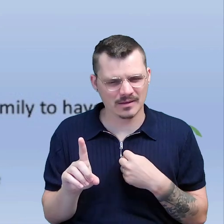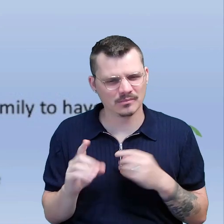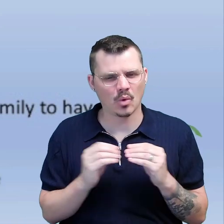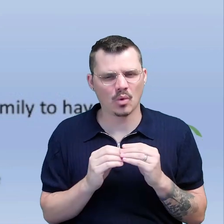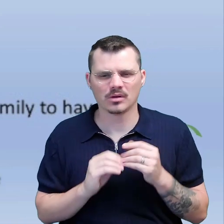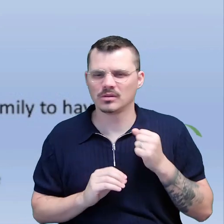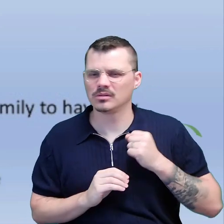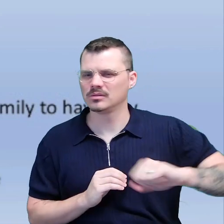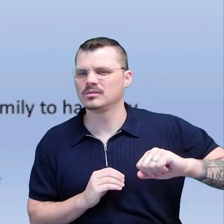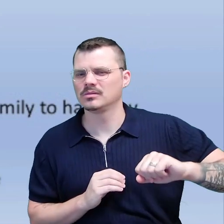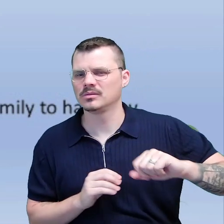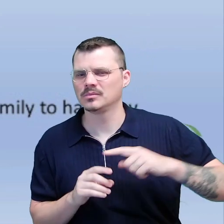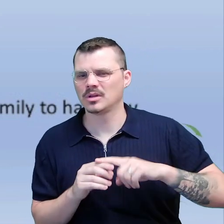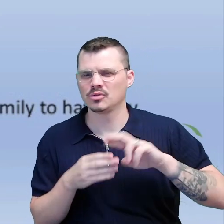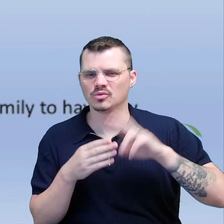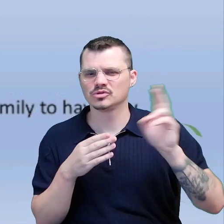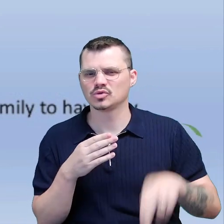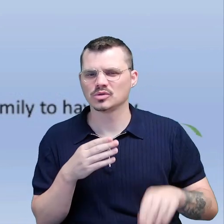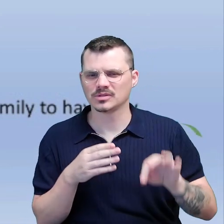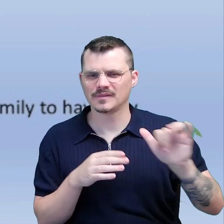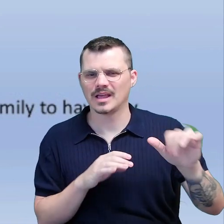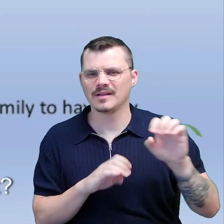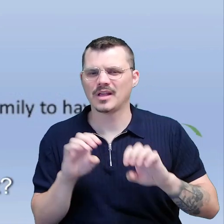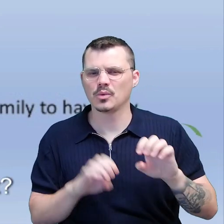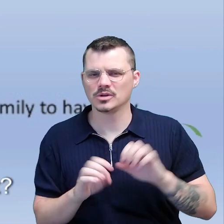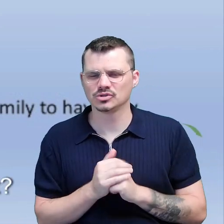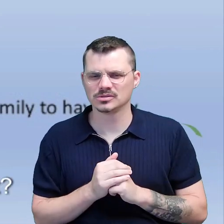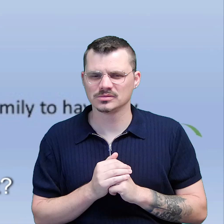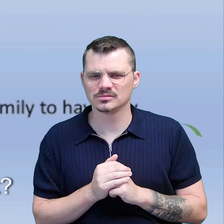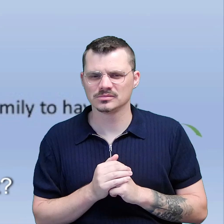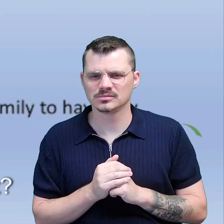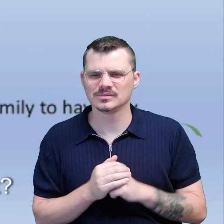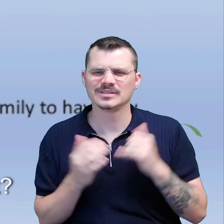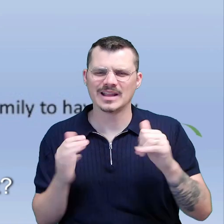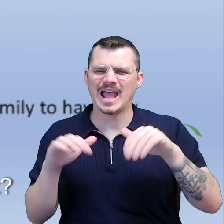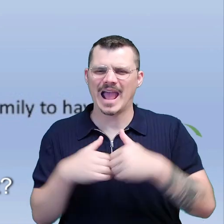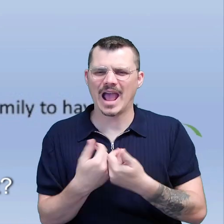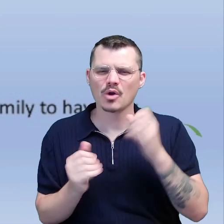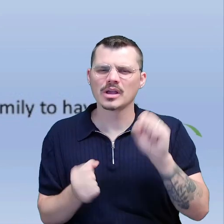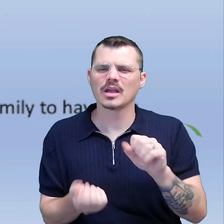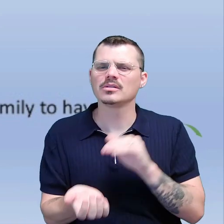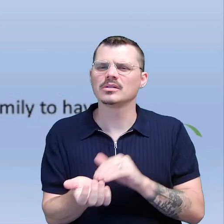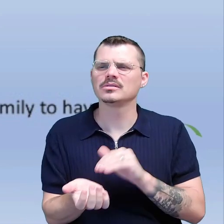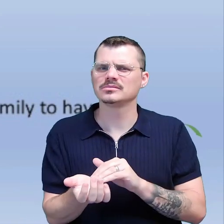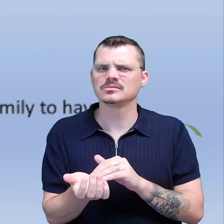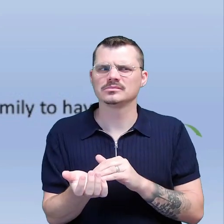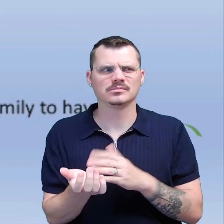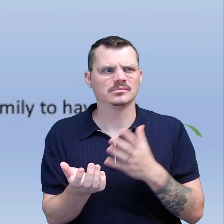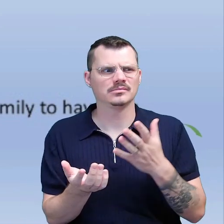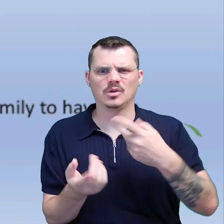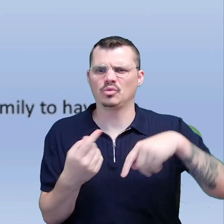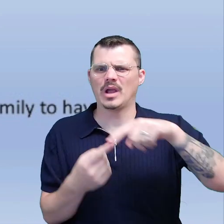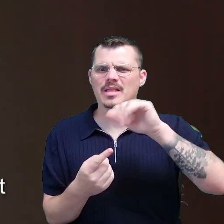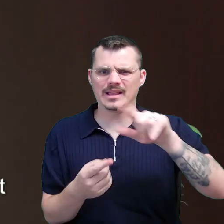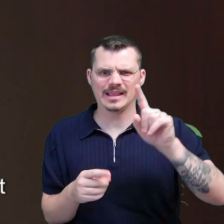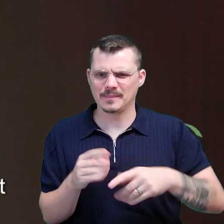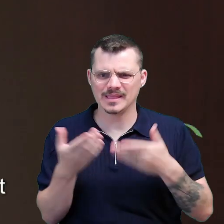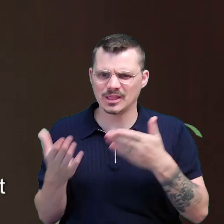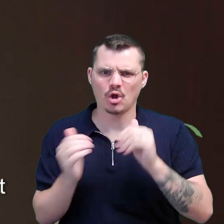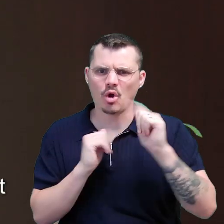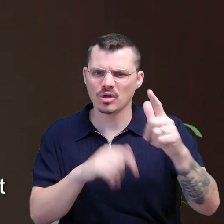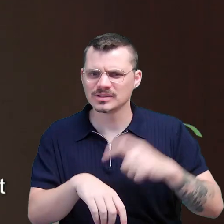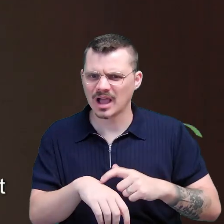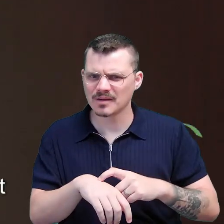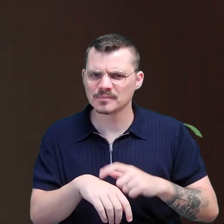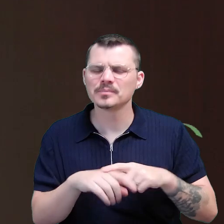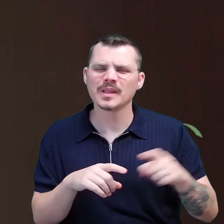real hesitant about the results of that evaluation. Now, how can clinicians get around that? They can't be everywhere all at once, but they can certainly